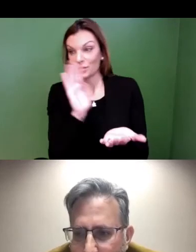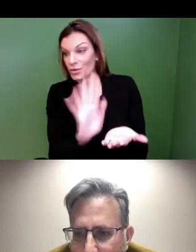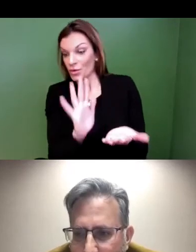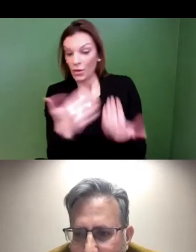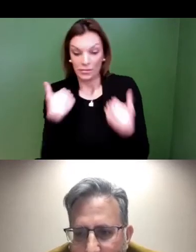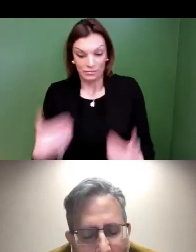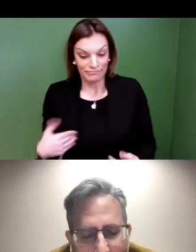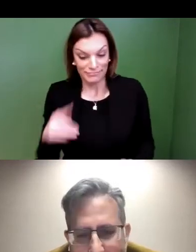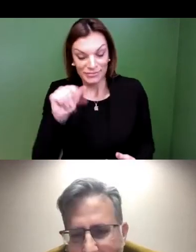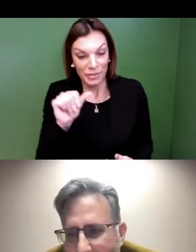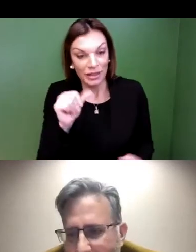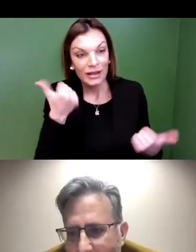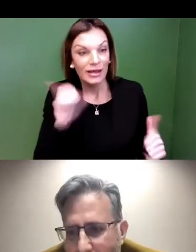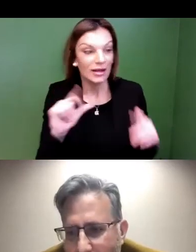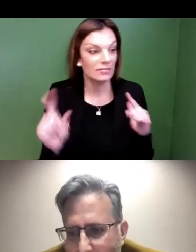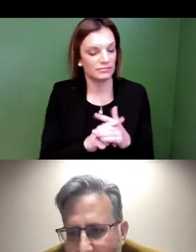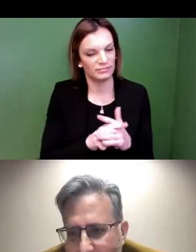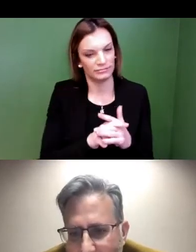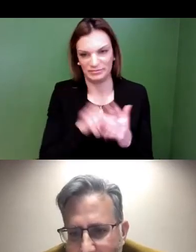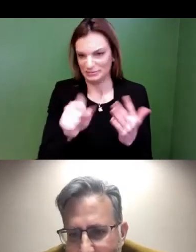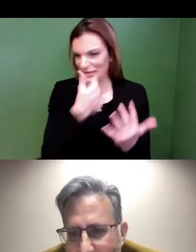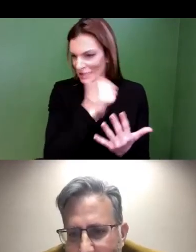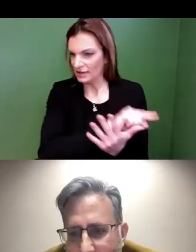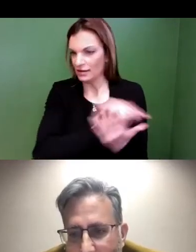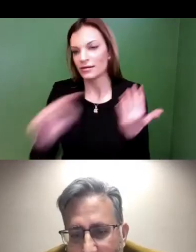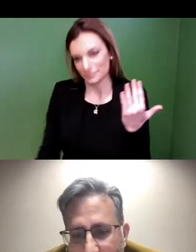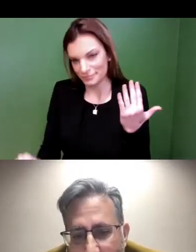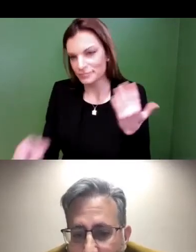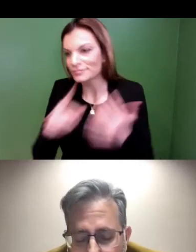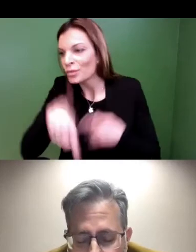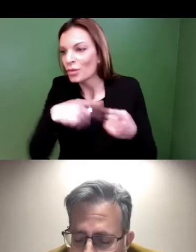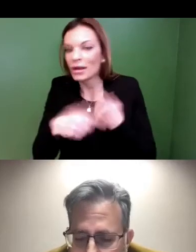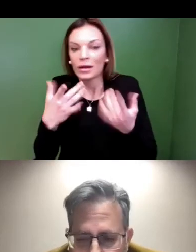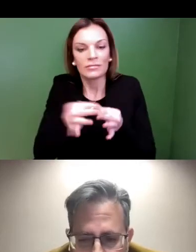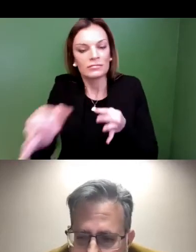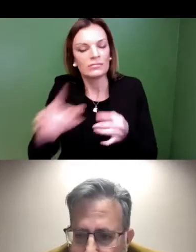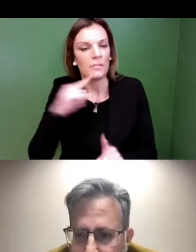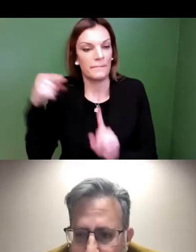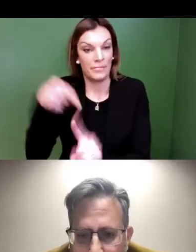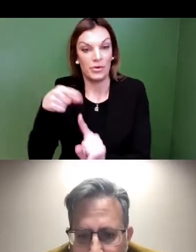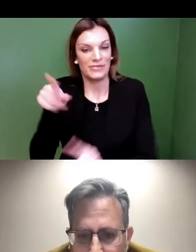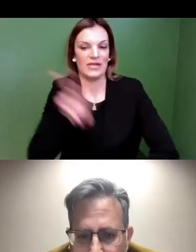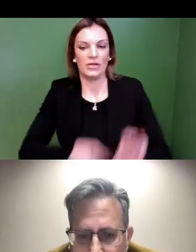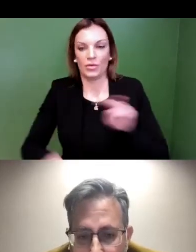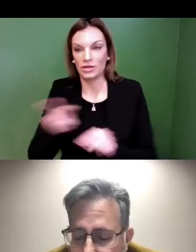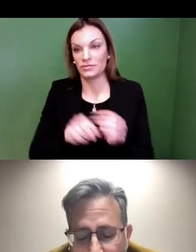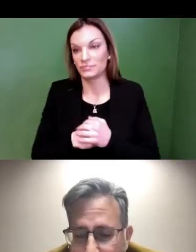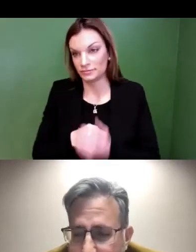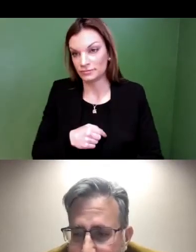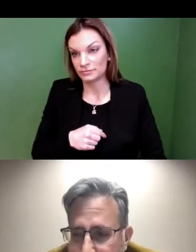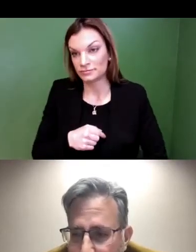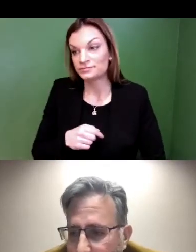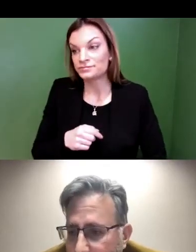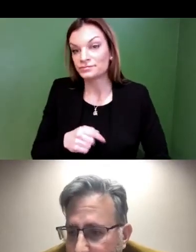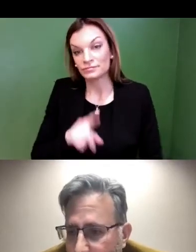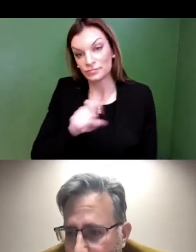disability. It all comes down to that evaluation. Not all patients will be